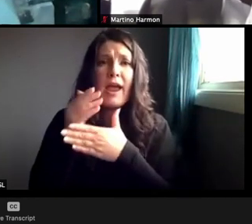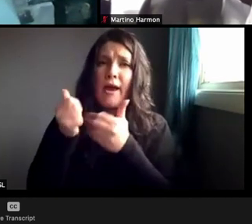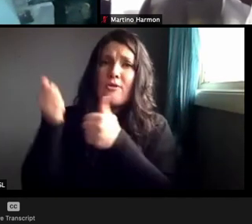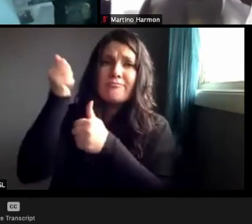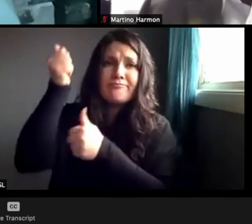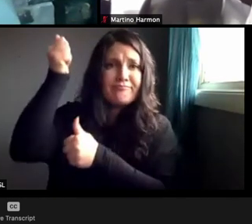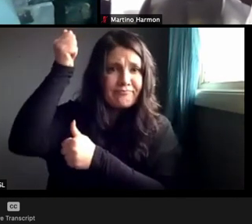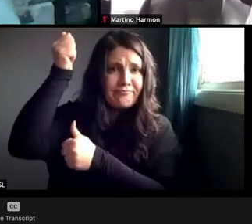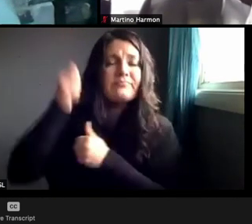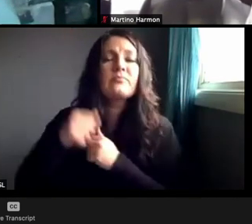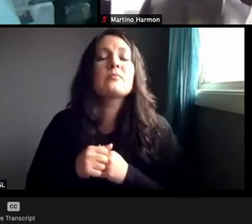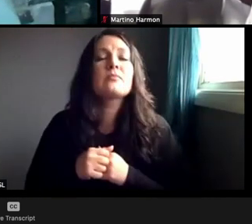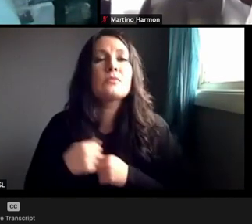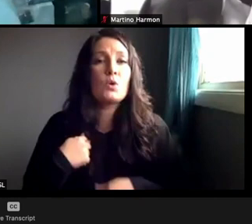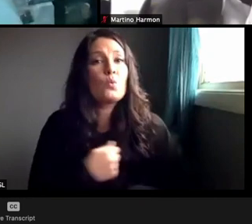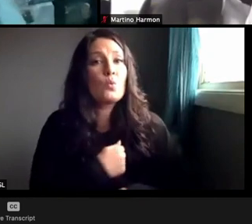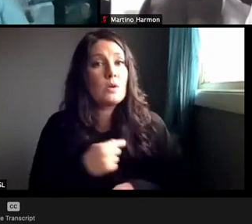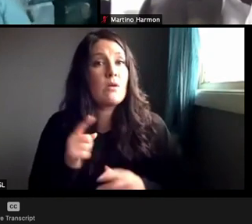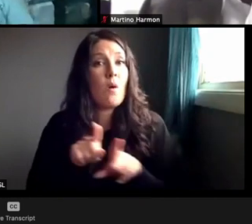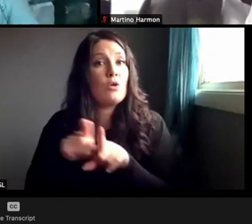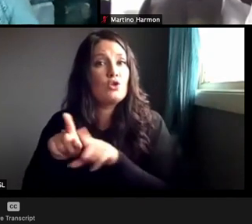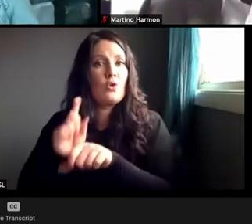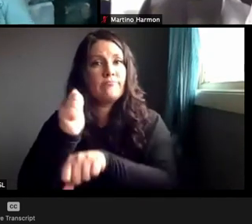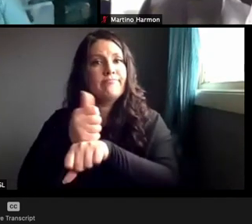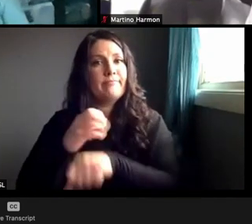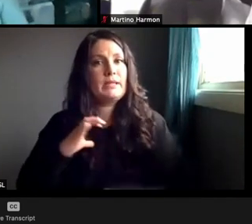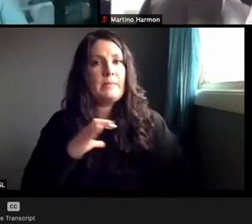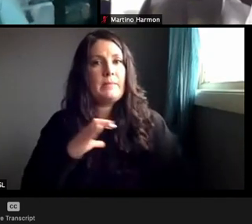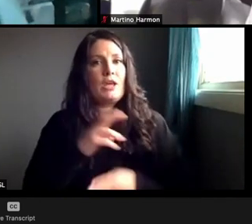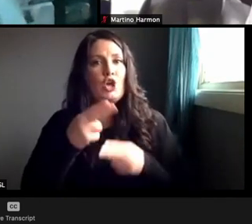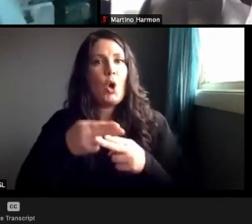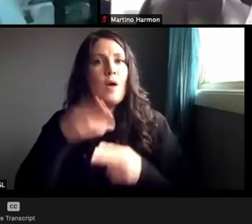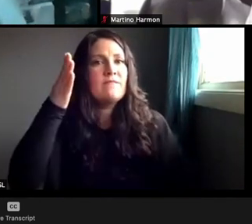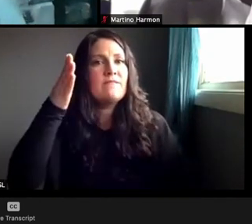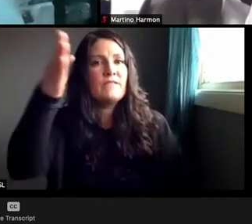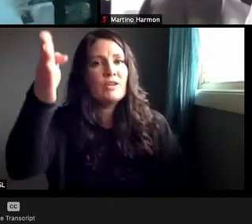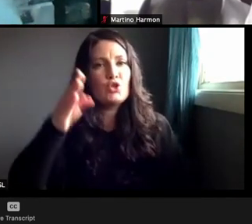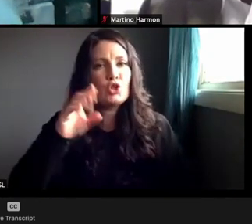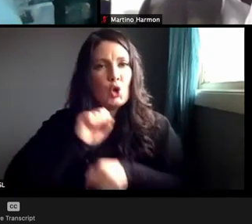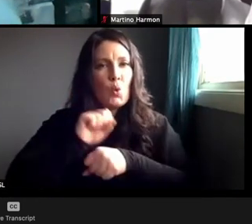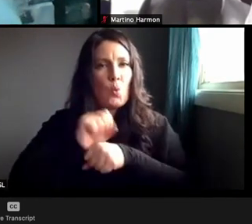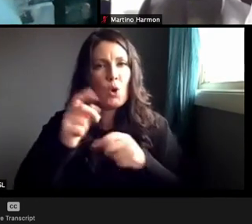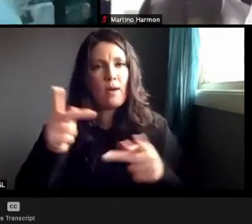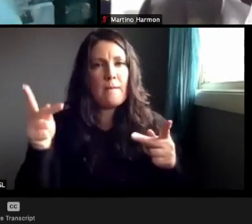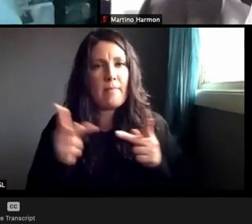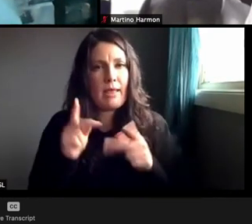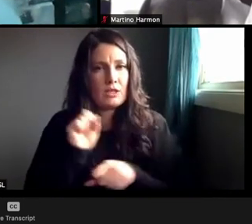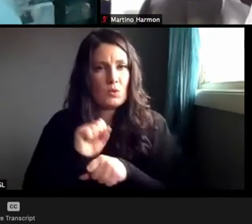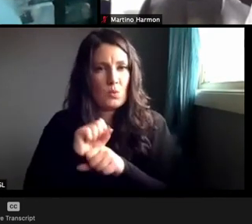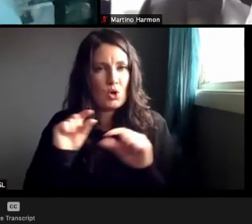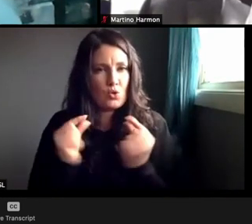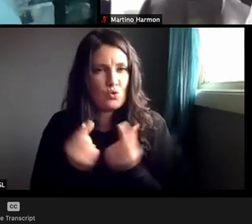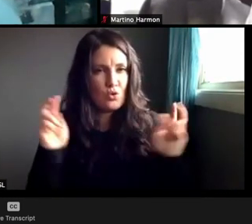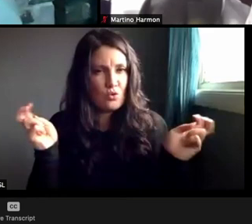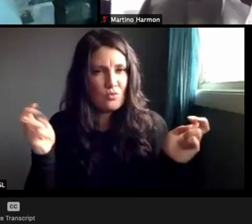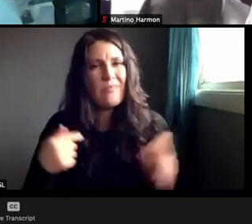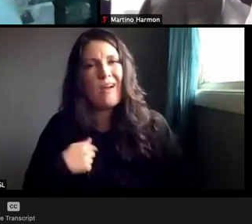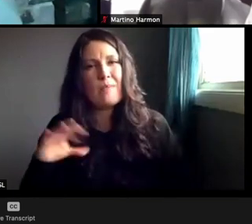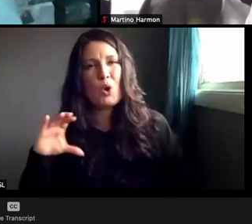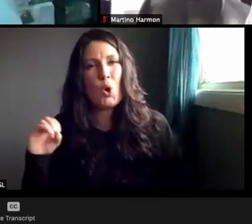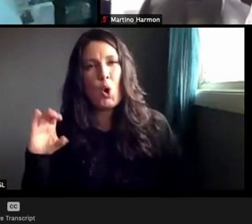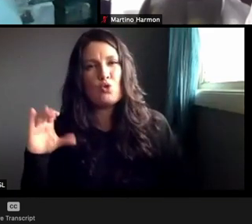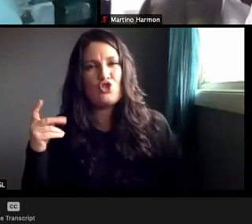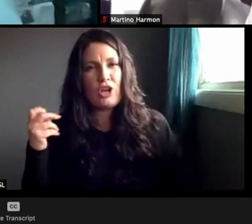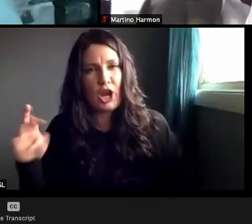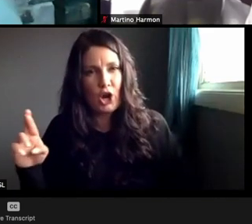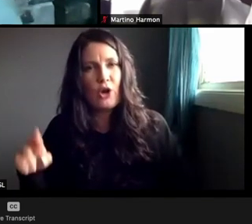addition, we've also stood up another committee called the Future Workplace Work Group. I'm co-chairing that group along with Associate Vice President